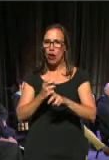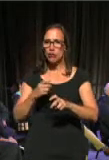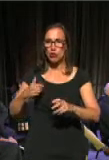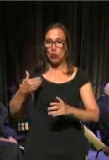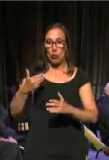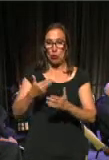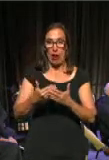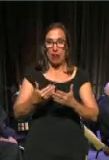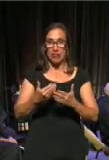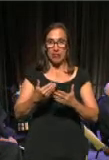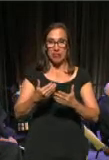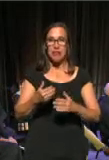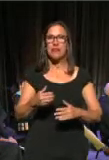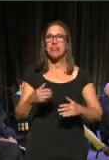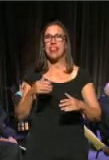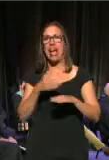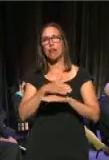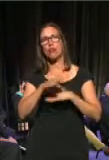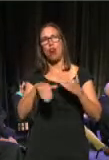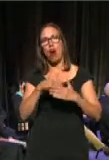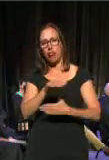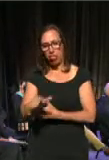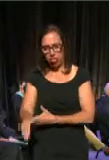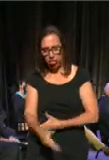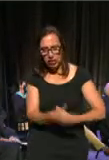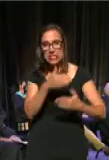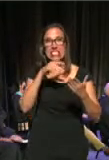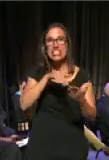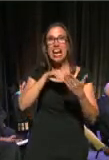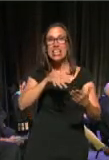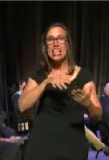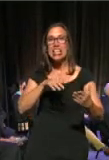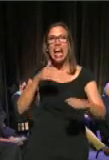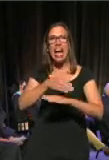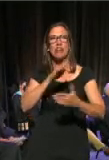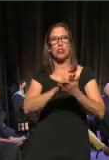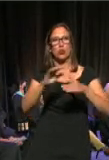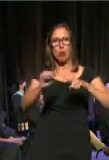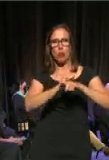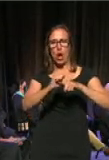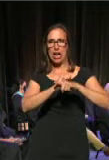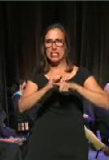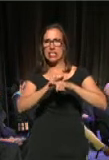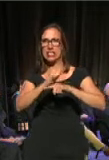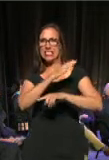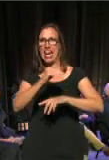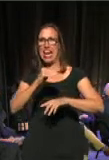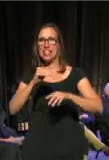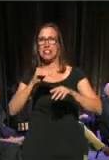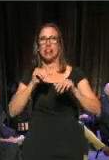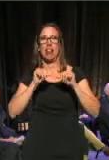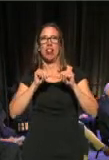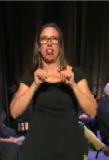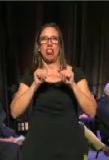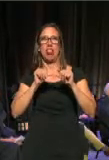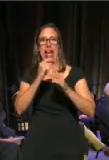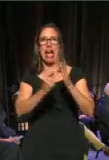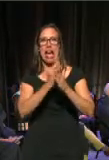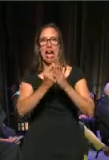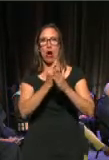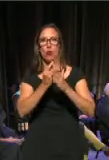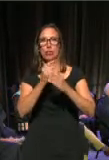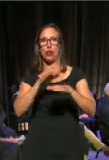day, and after all of our endless nights studying, after school practice, and our countless hours on